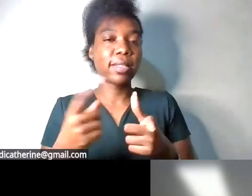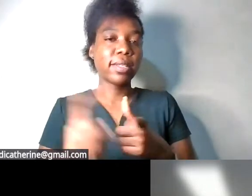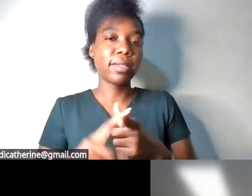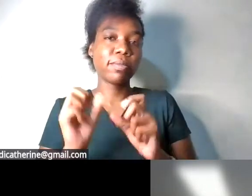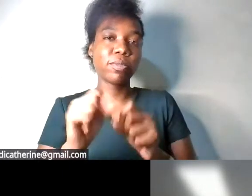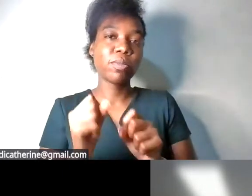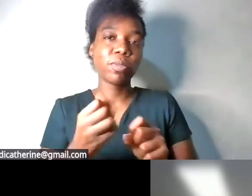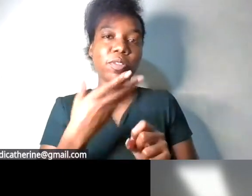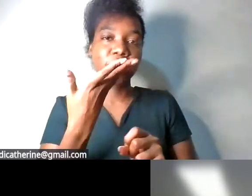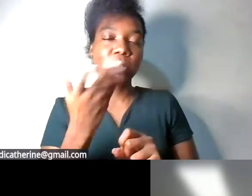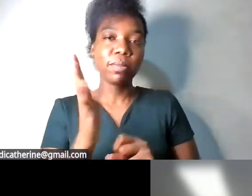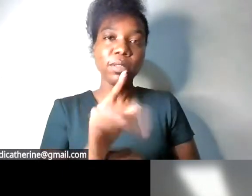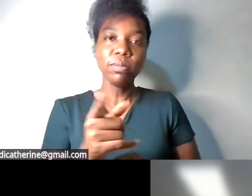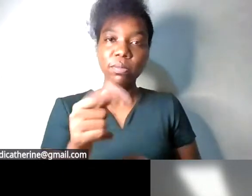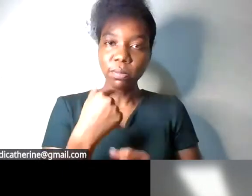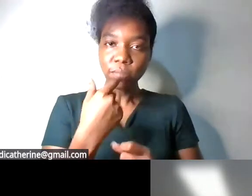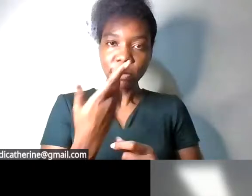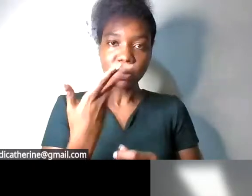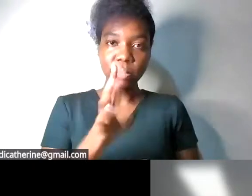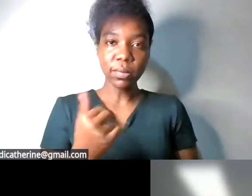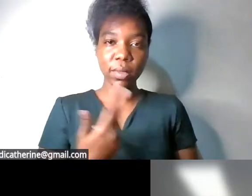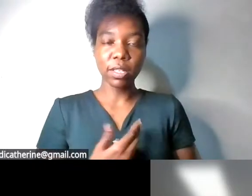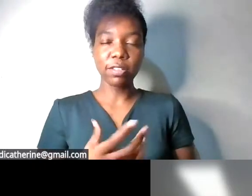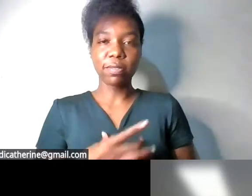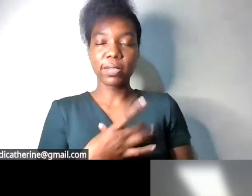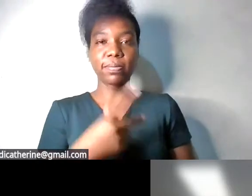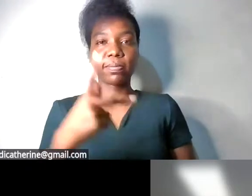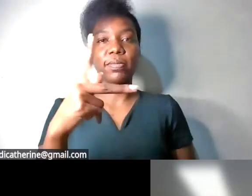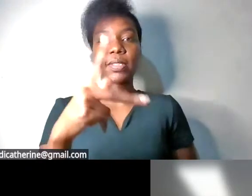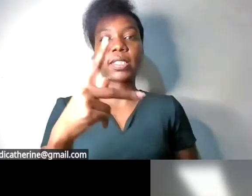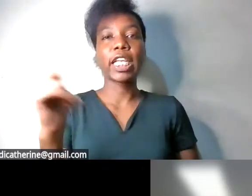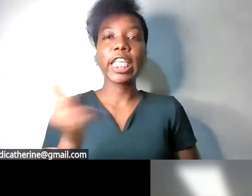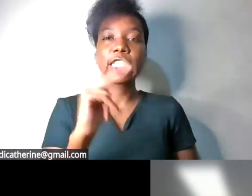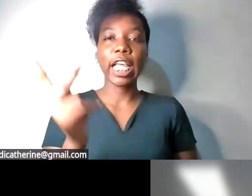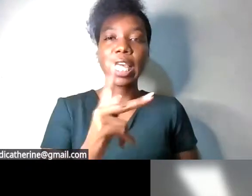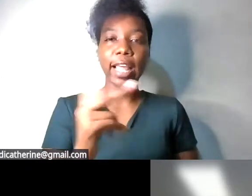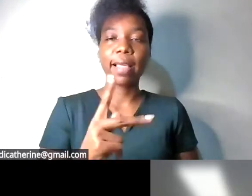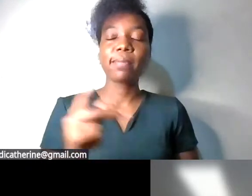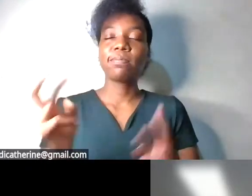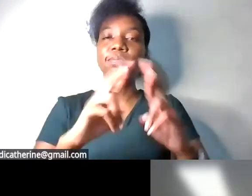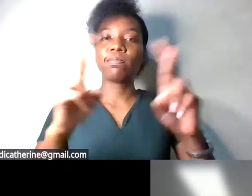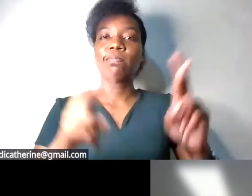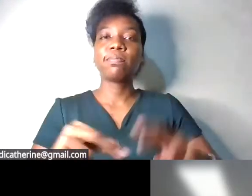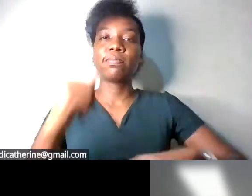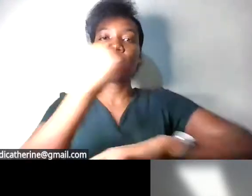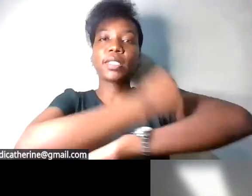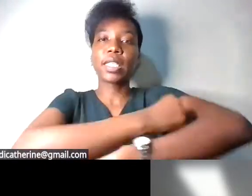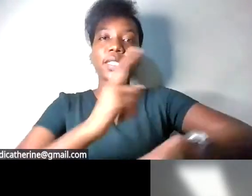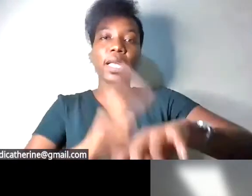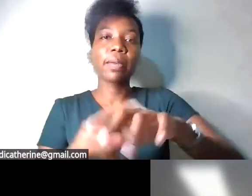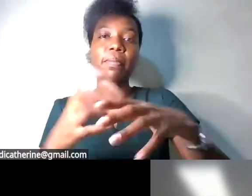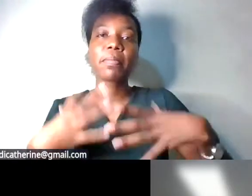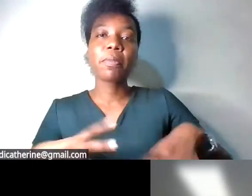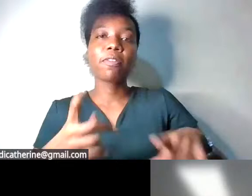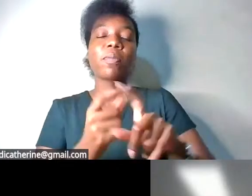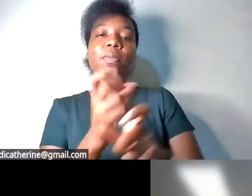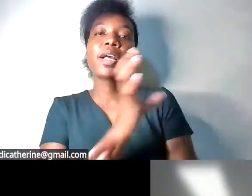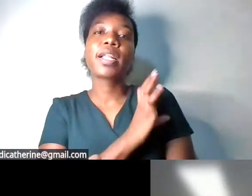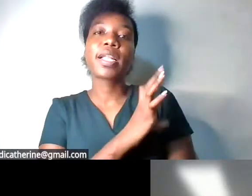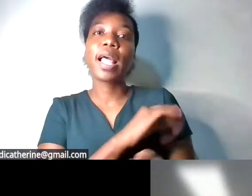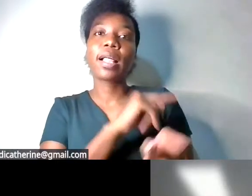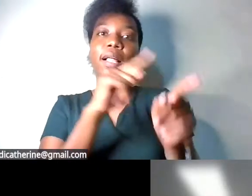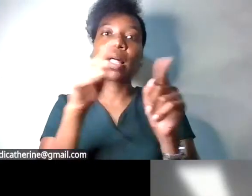mentioned, we were able to visit Kitengela International School when the team from Canada was here. And we